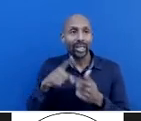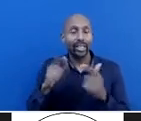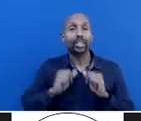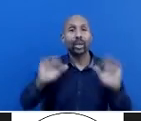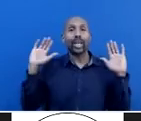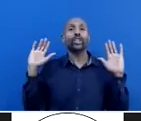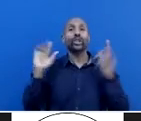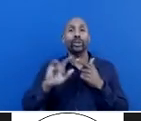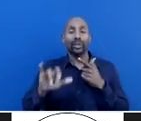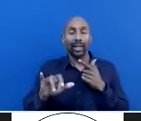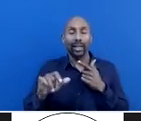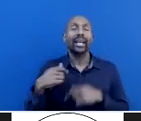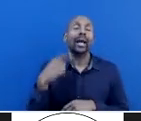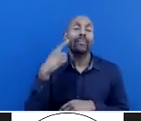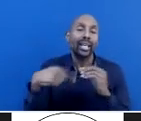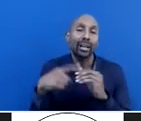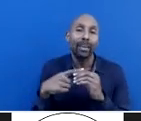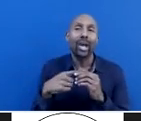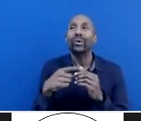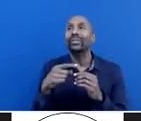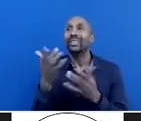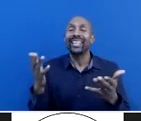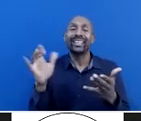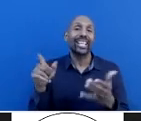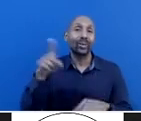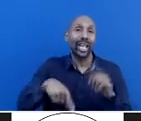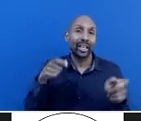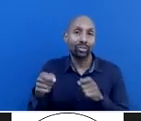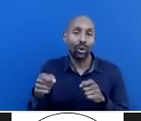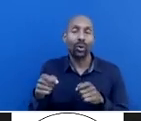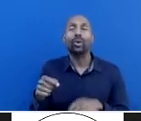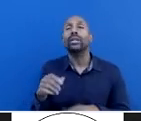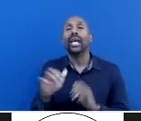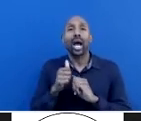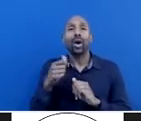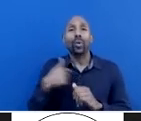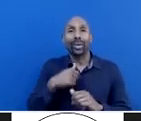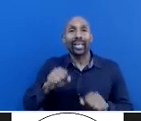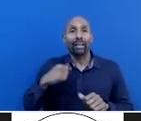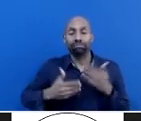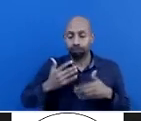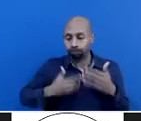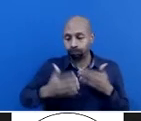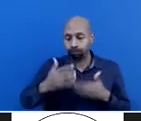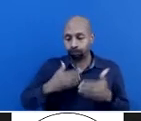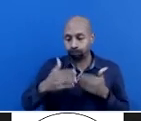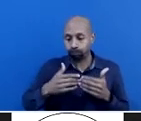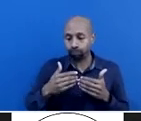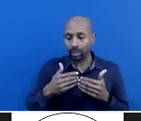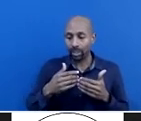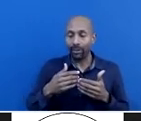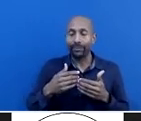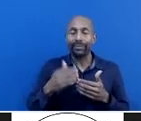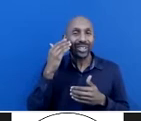like what is in your control, like the metabolizing of like, you know, like the things in your stomach, the other